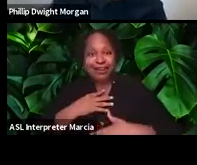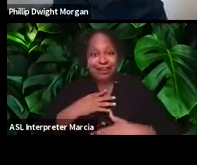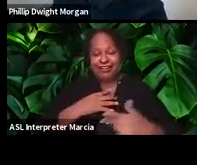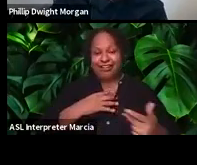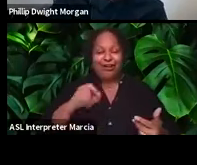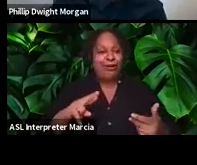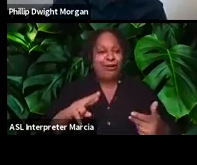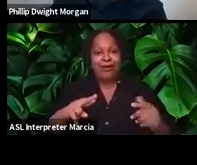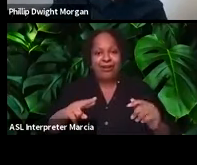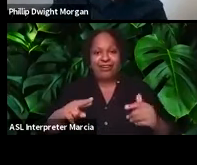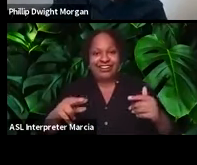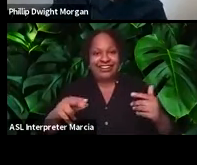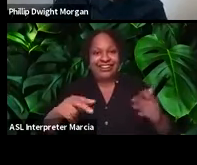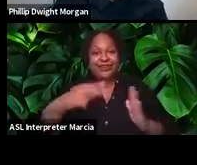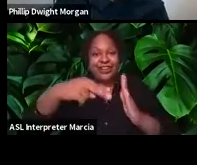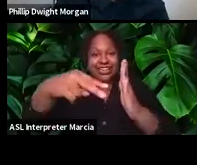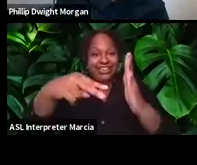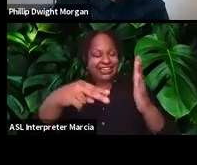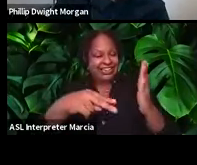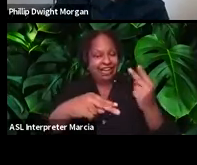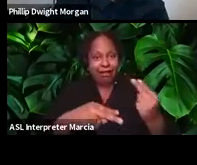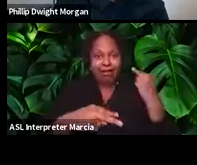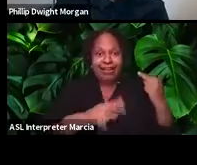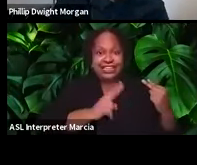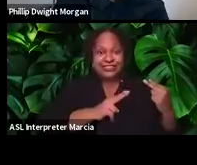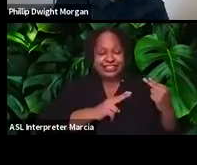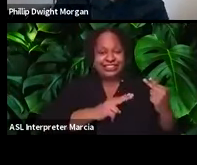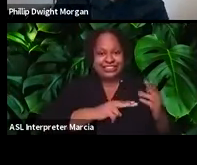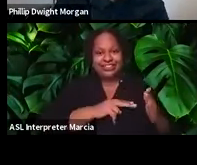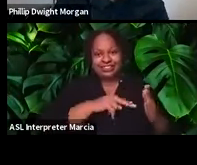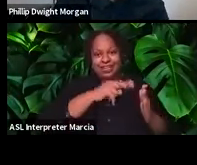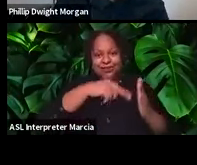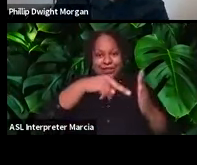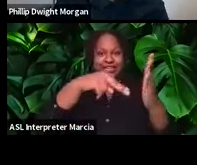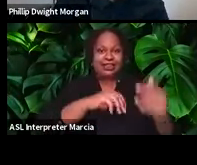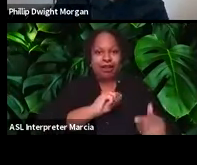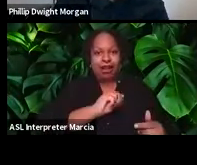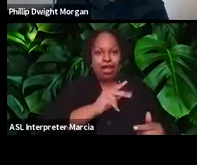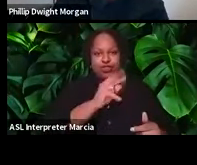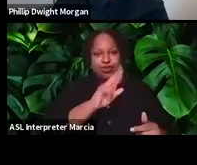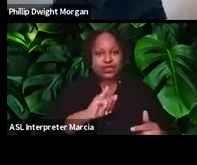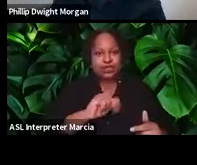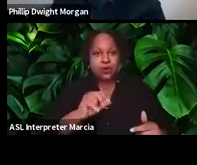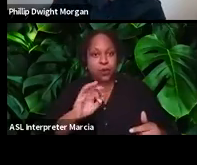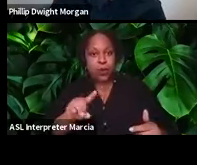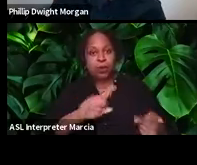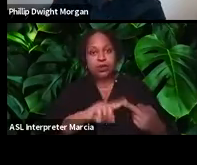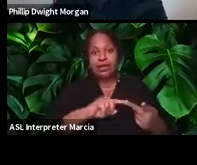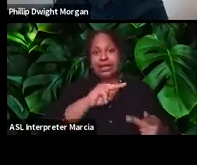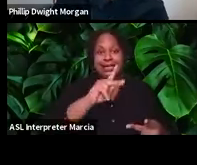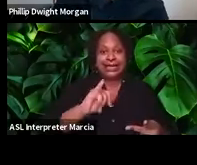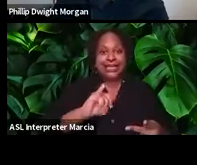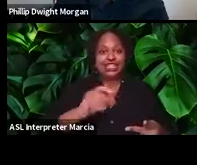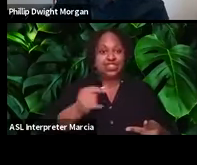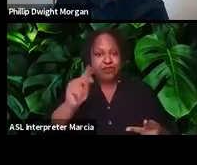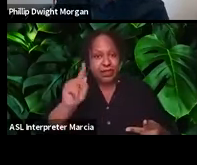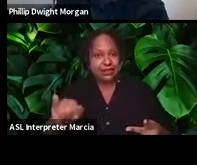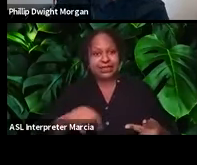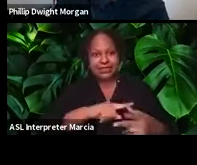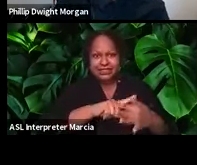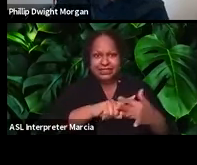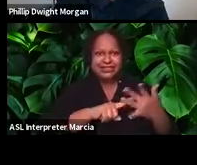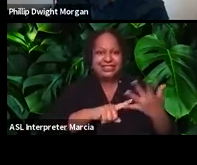by things they're reading, going back to the history of reading Audre Lorde, Nikki Giovanni, Richard Wright, you know,